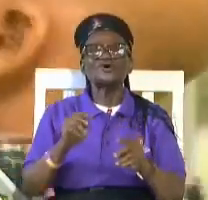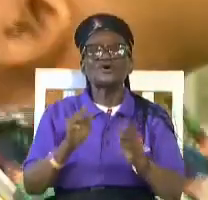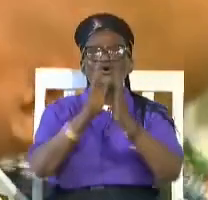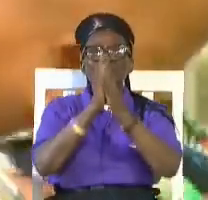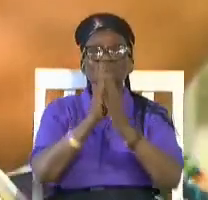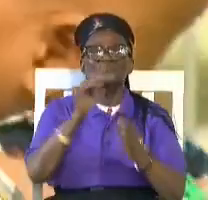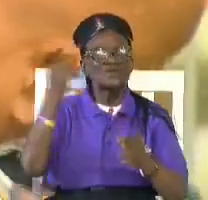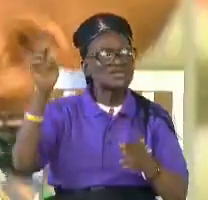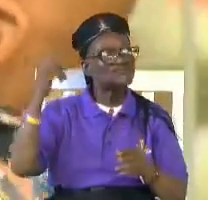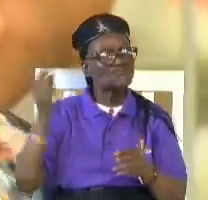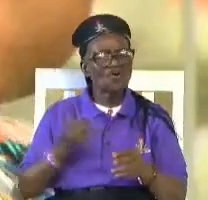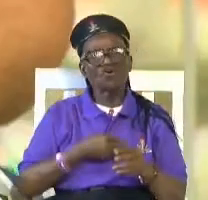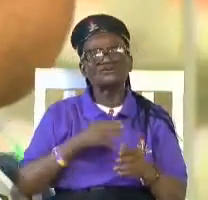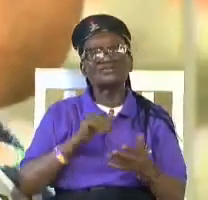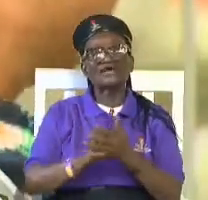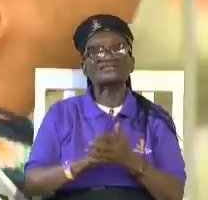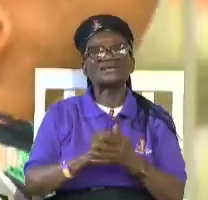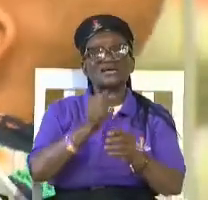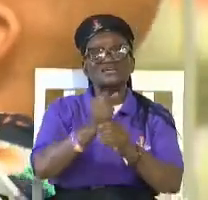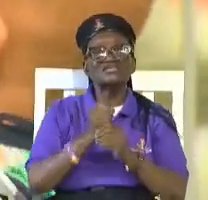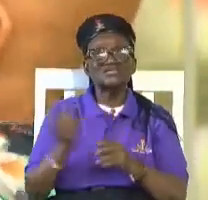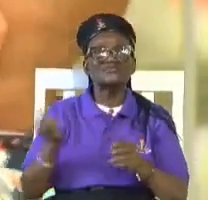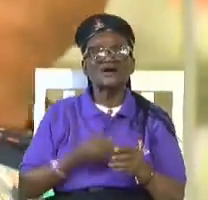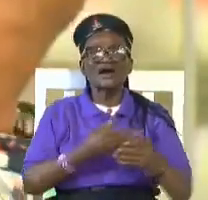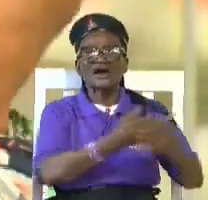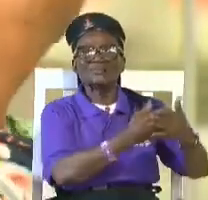receive our babies. Then our pastors